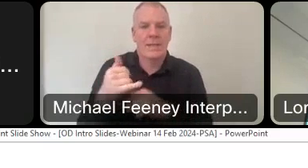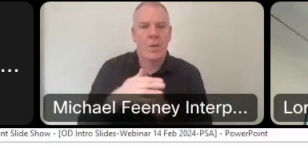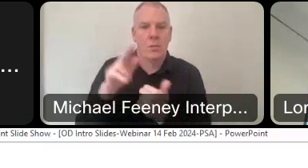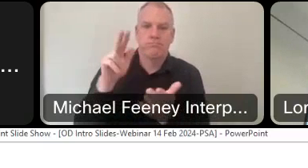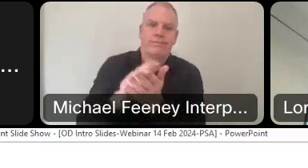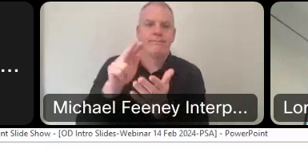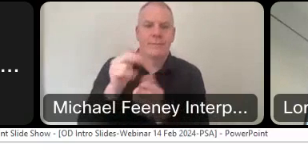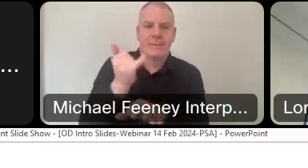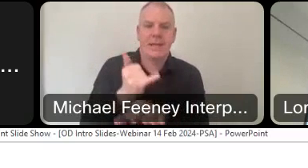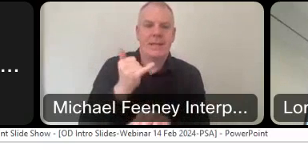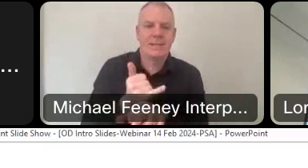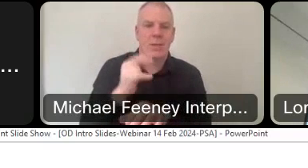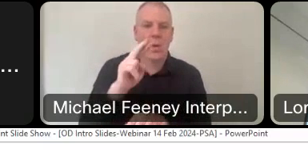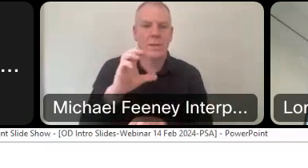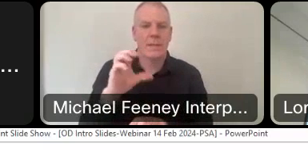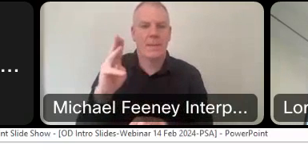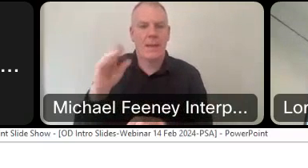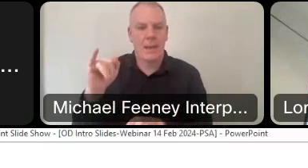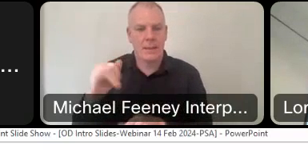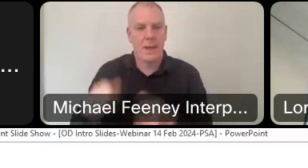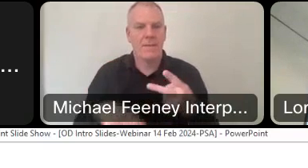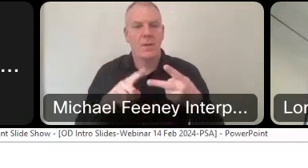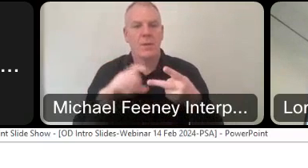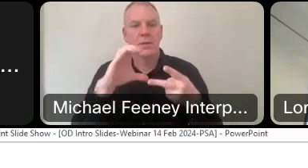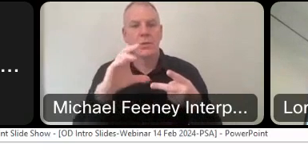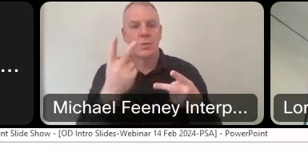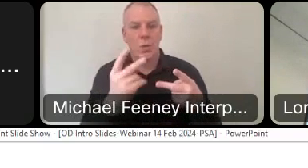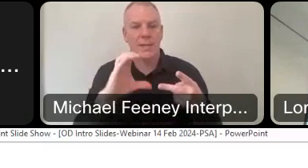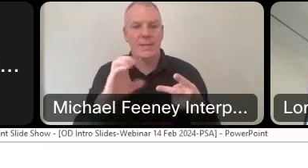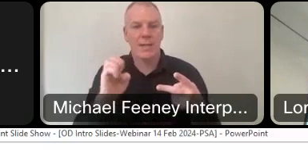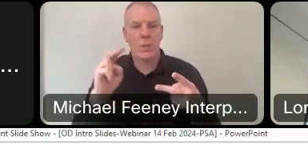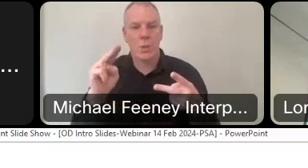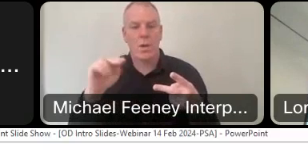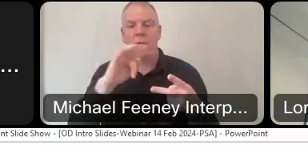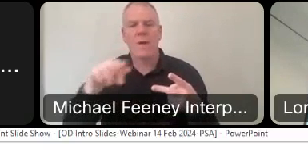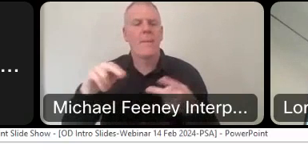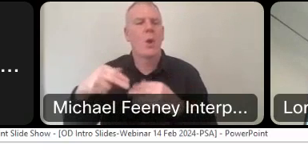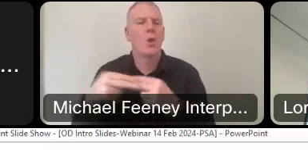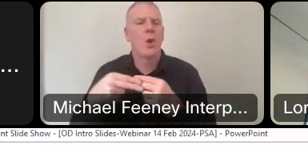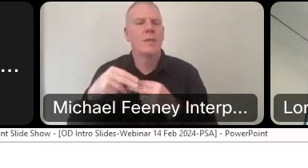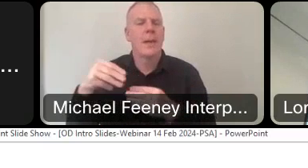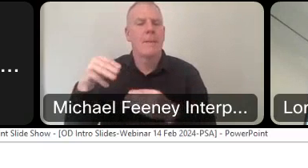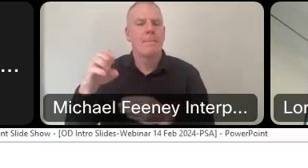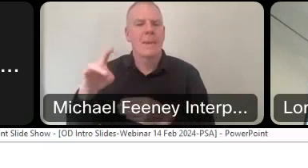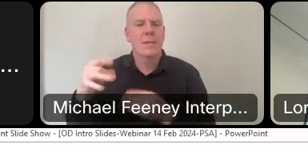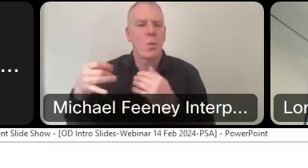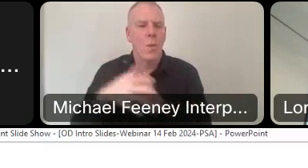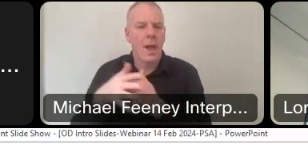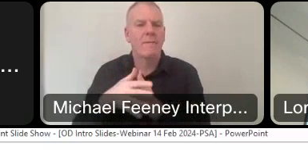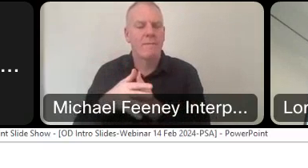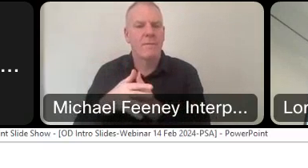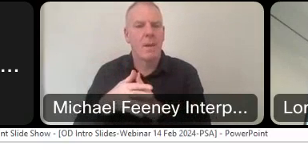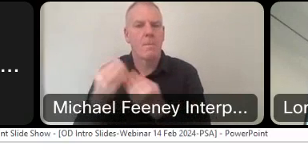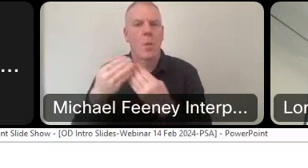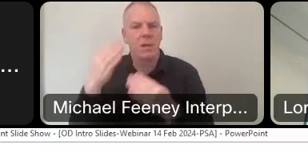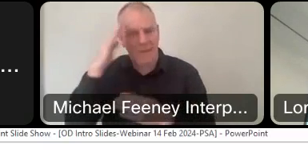that very shortly. There are 2 CAUs from the Nurse and Midwifery Board of Ireland, and these apply to attending the live webinar.